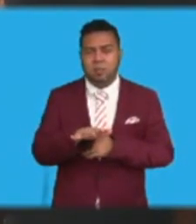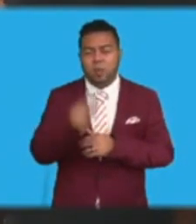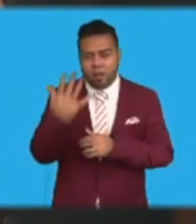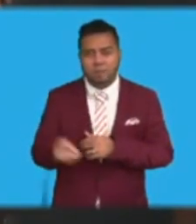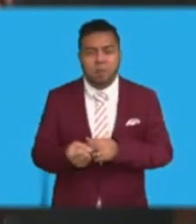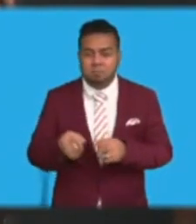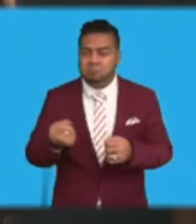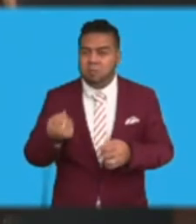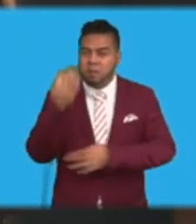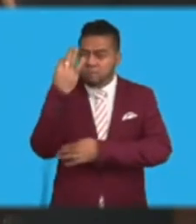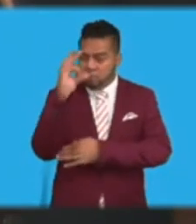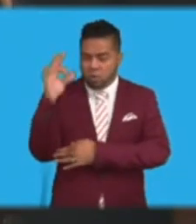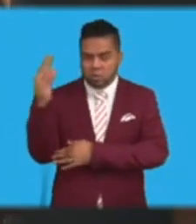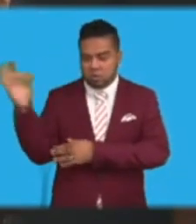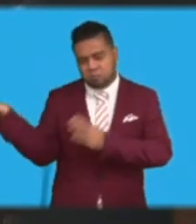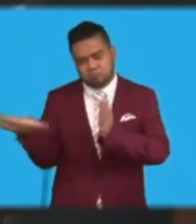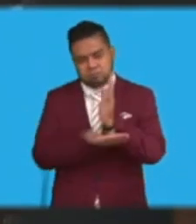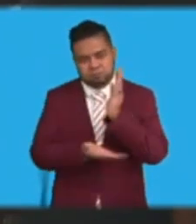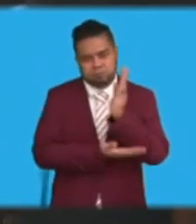hardcore forests have been removed.